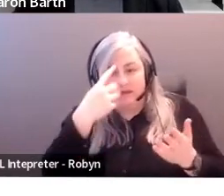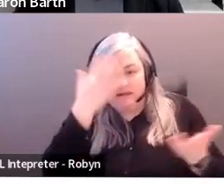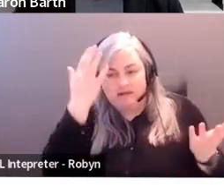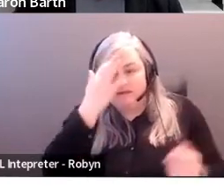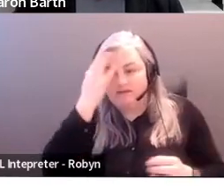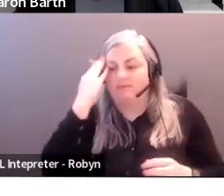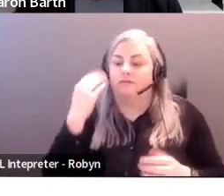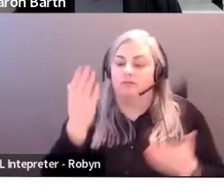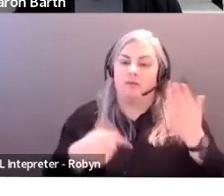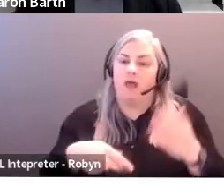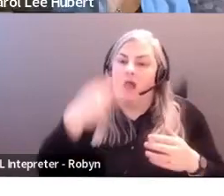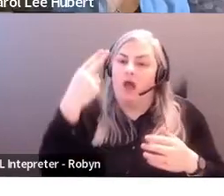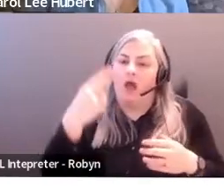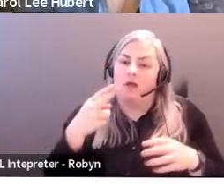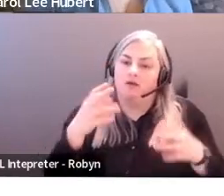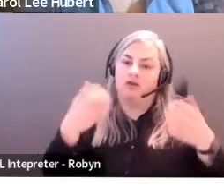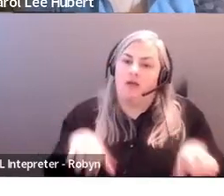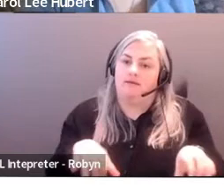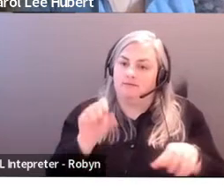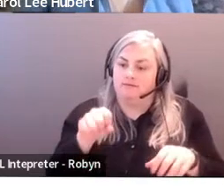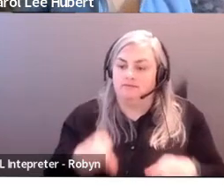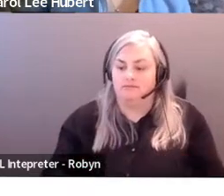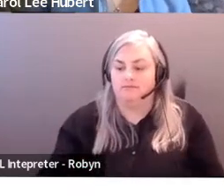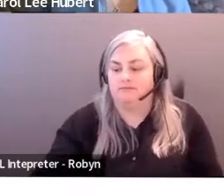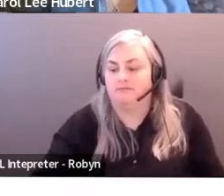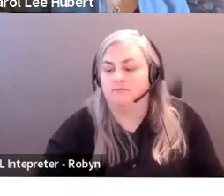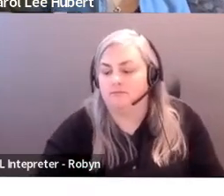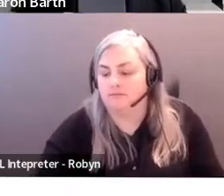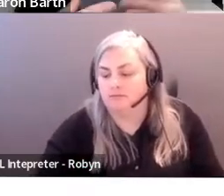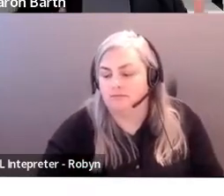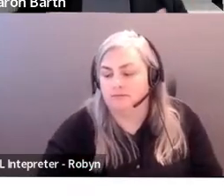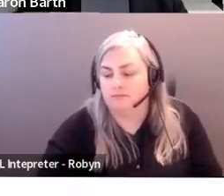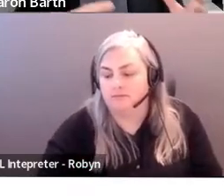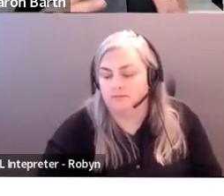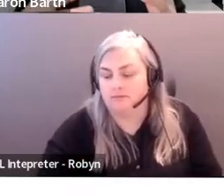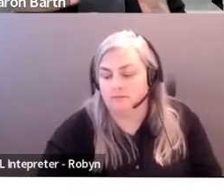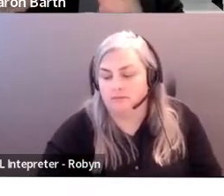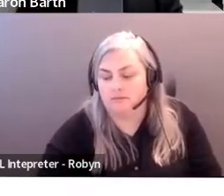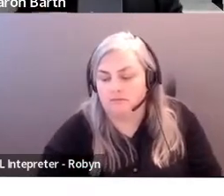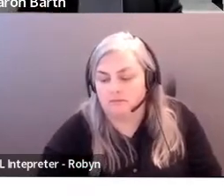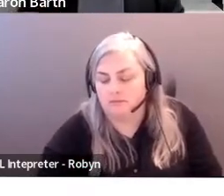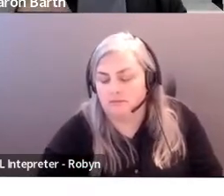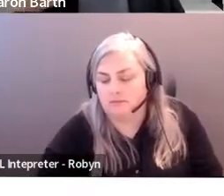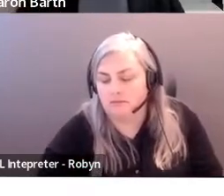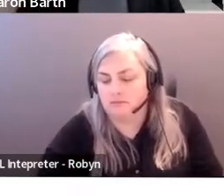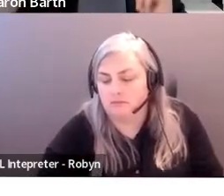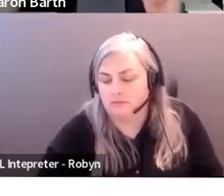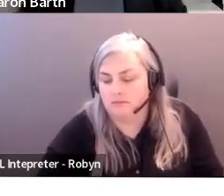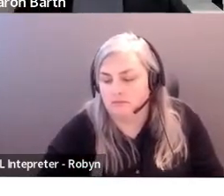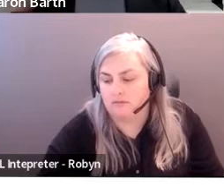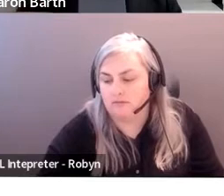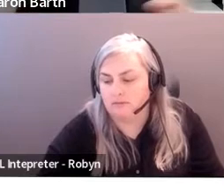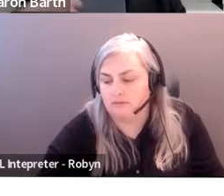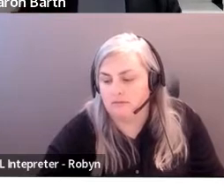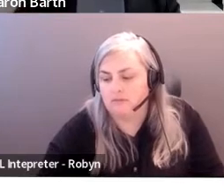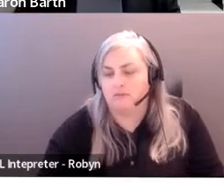It's pretty high. Yeah. So I show you, right, the geometrical shapes. You're able to just go